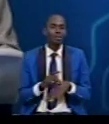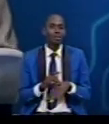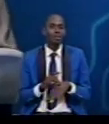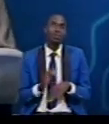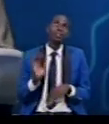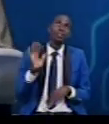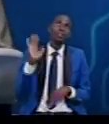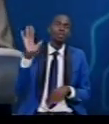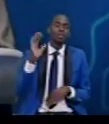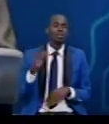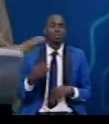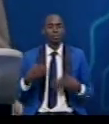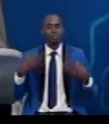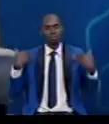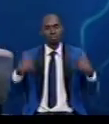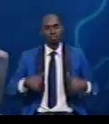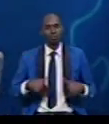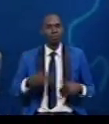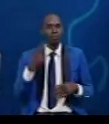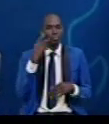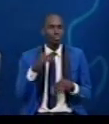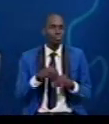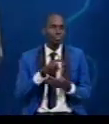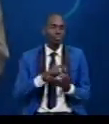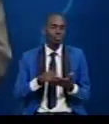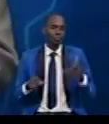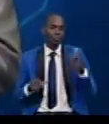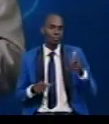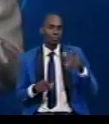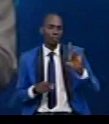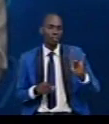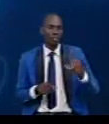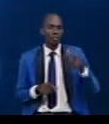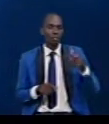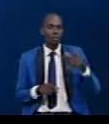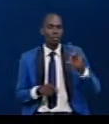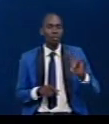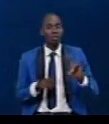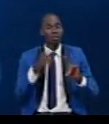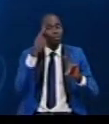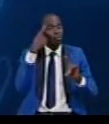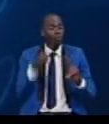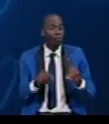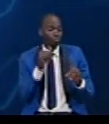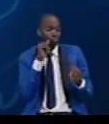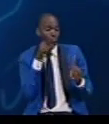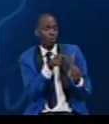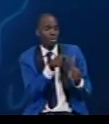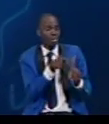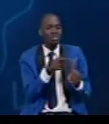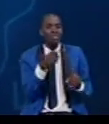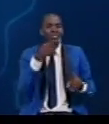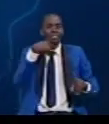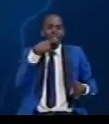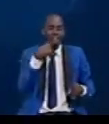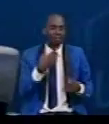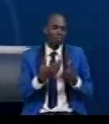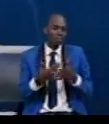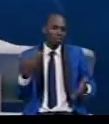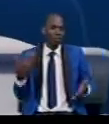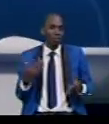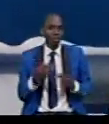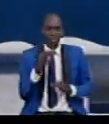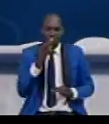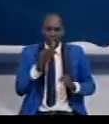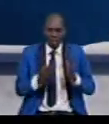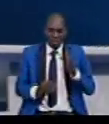garment. Verse 28. In verse 28, it says, for she said, I'm not going to call